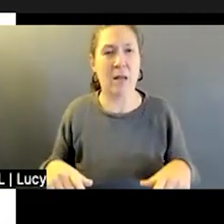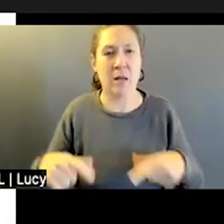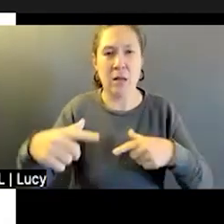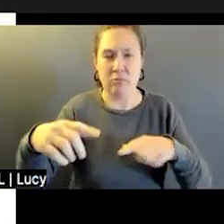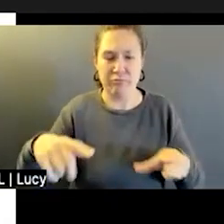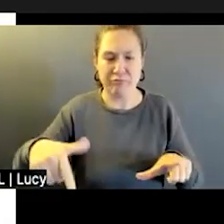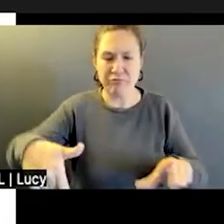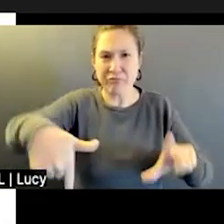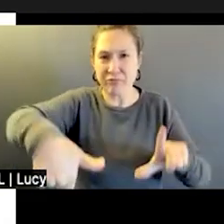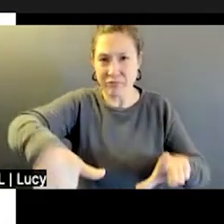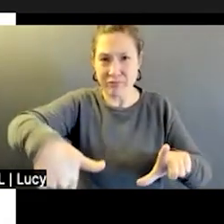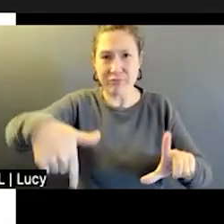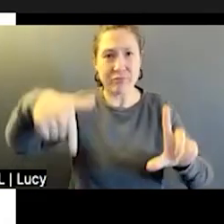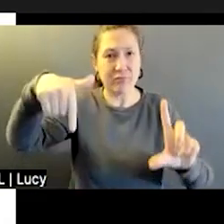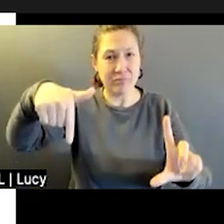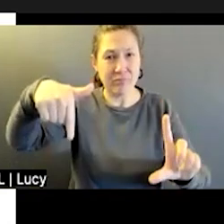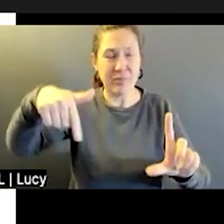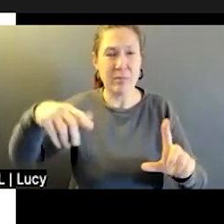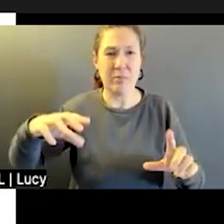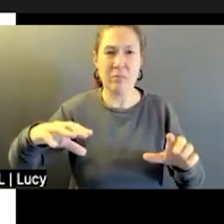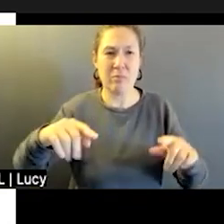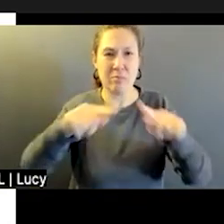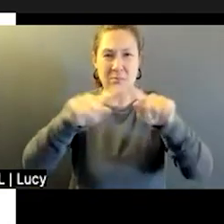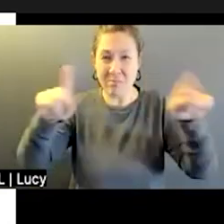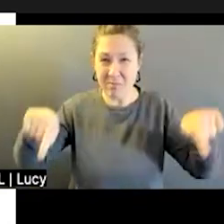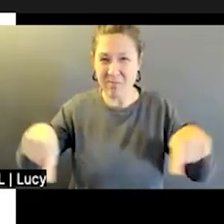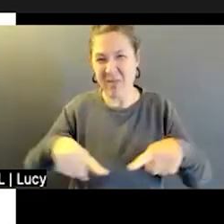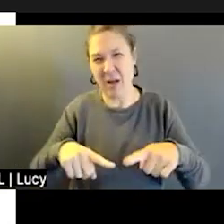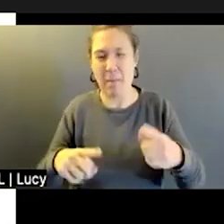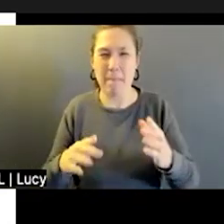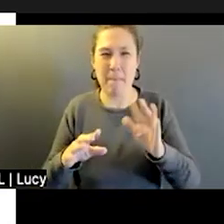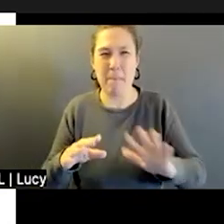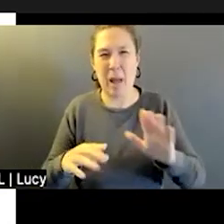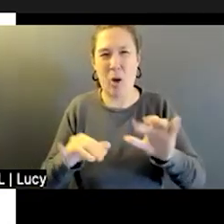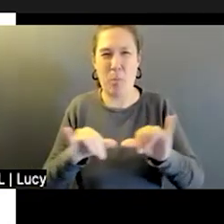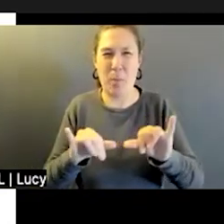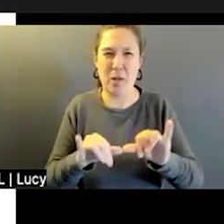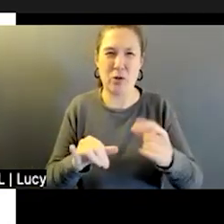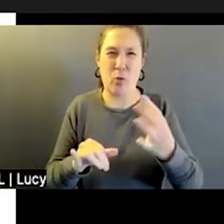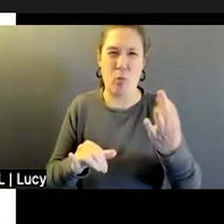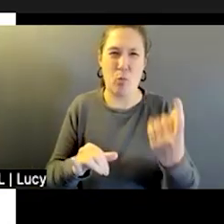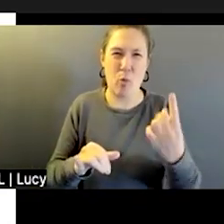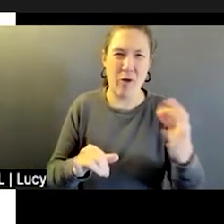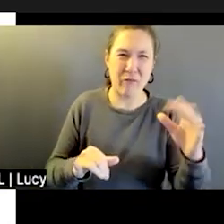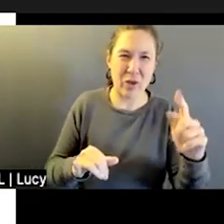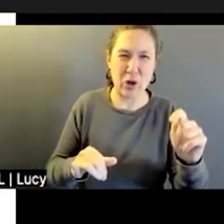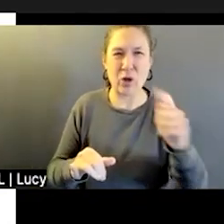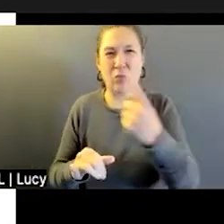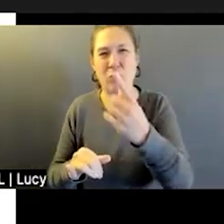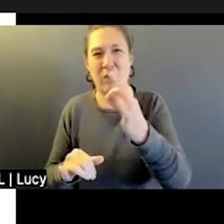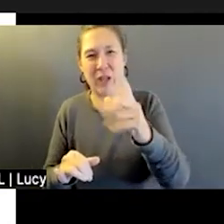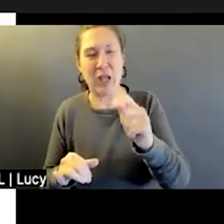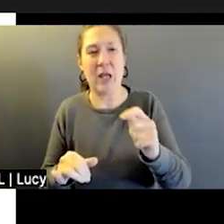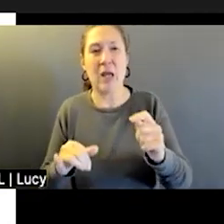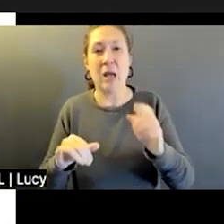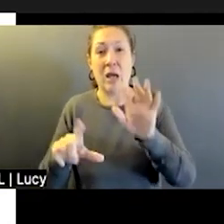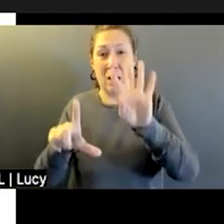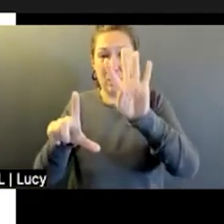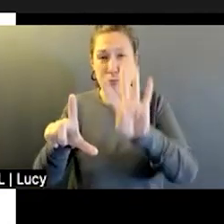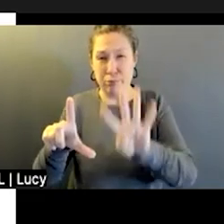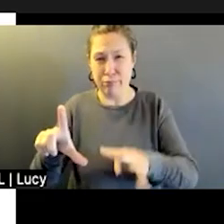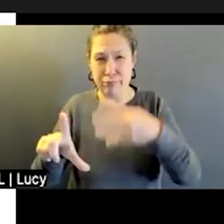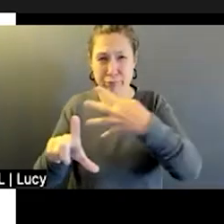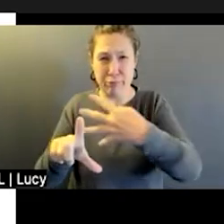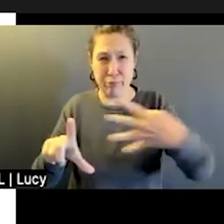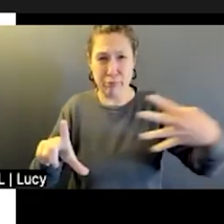for having edges of about 1 foot. It was divided into 100 smaller squares by thin